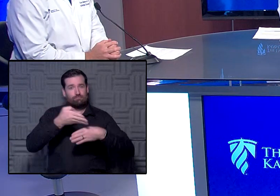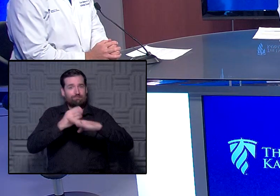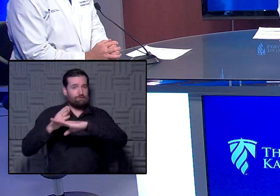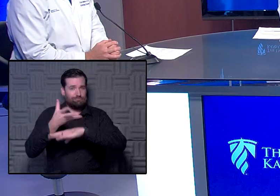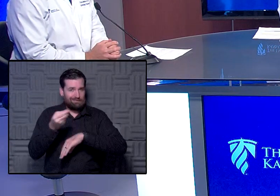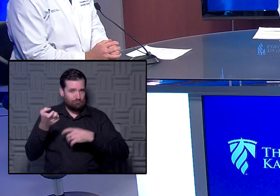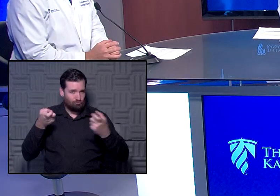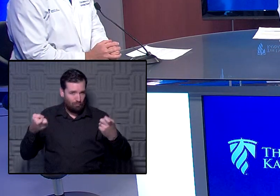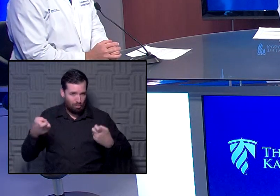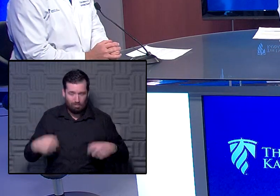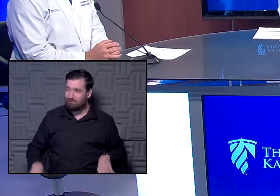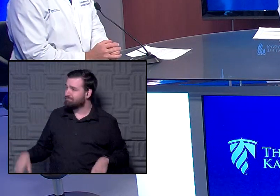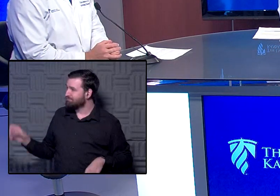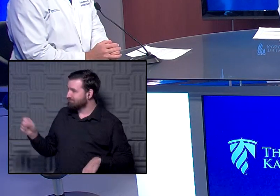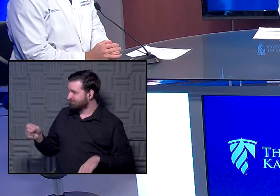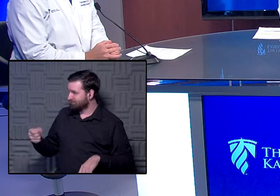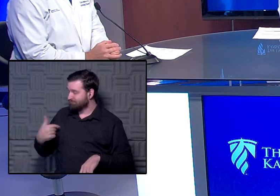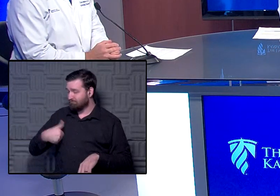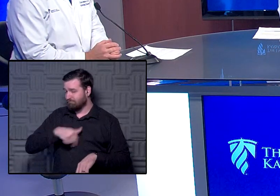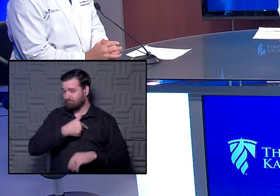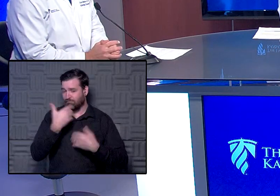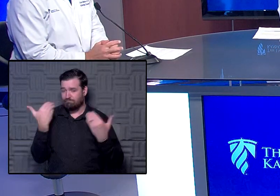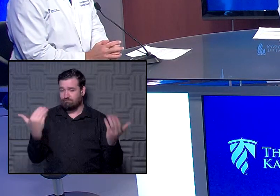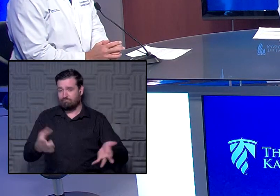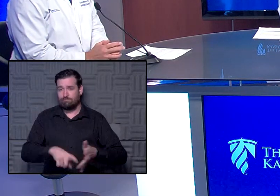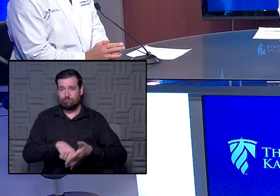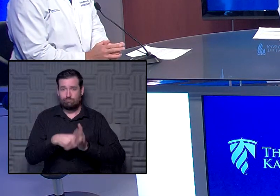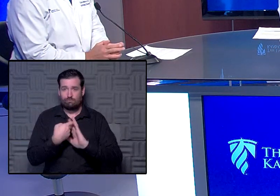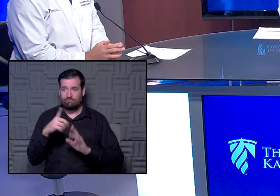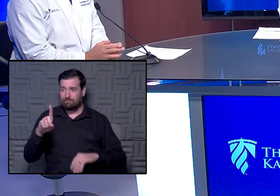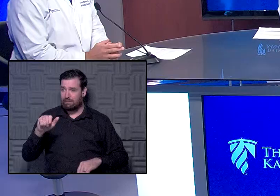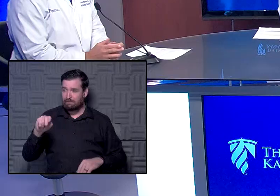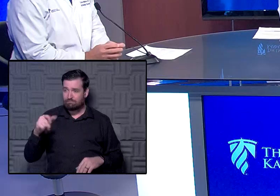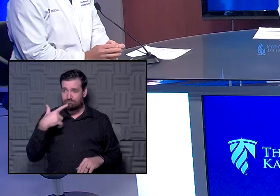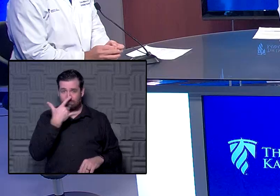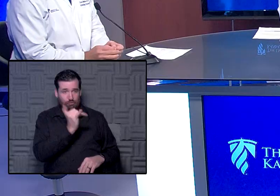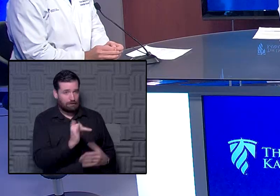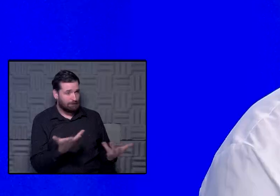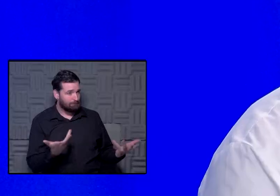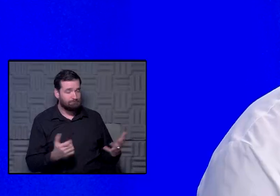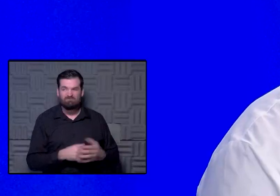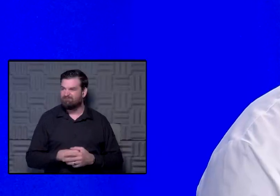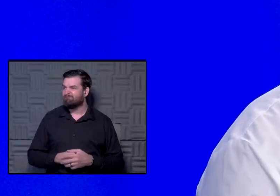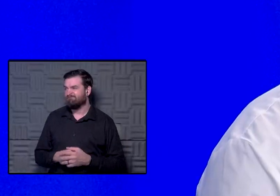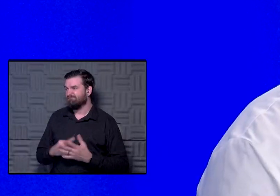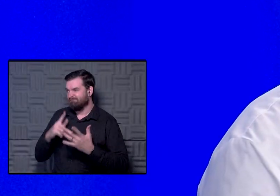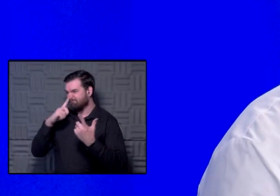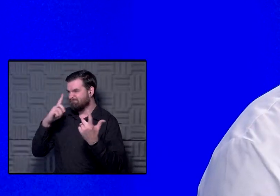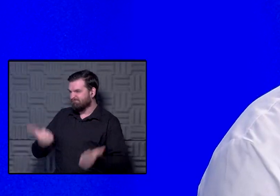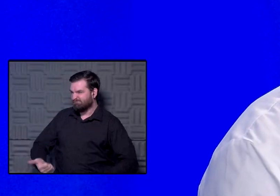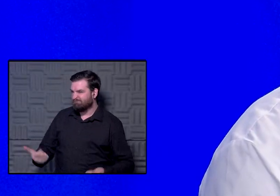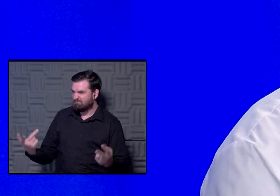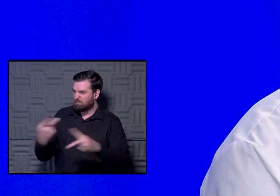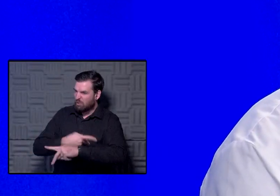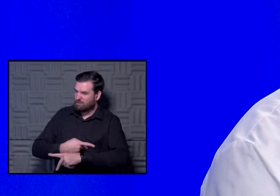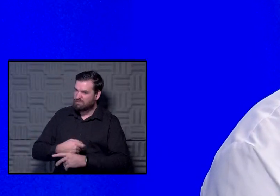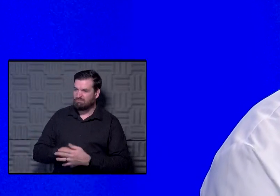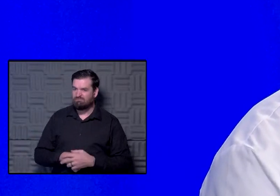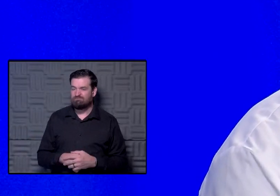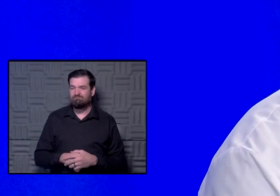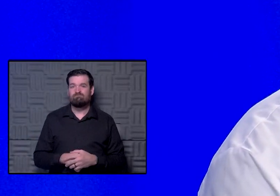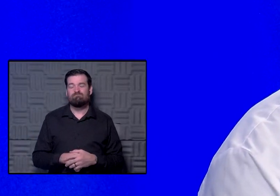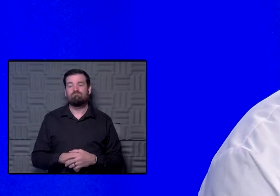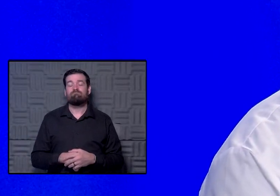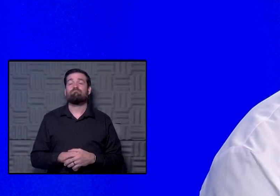Control. Yeah. As we get started this morning, Dana, what's it look like out there? It's getting worse for sure. We